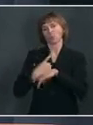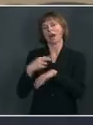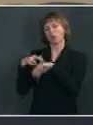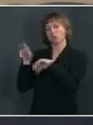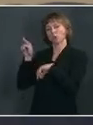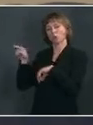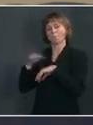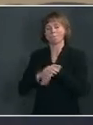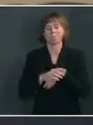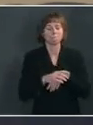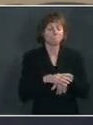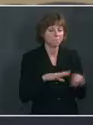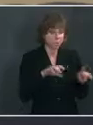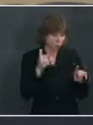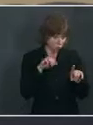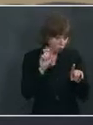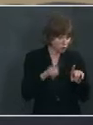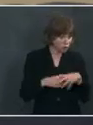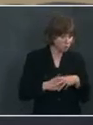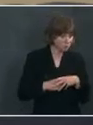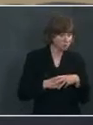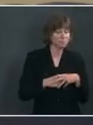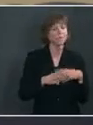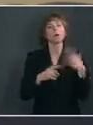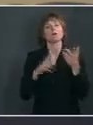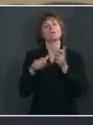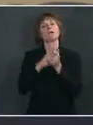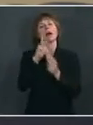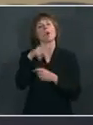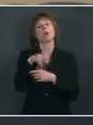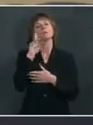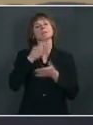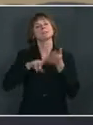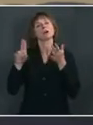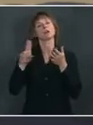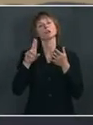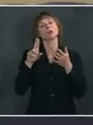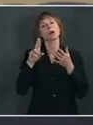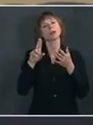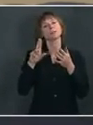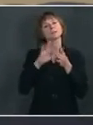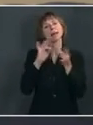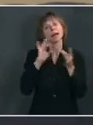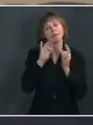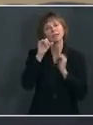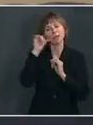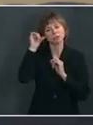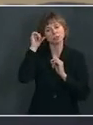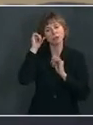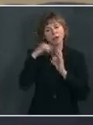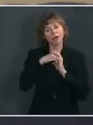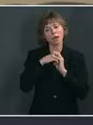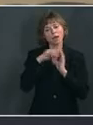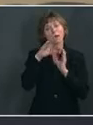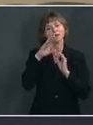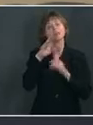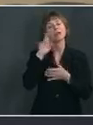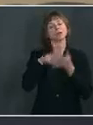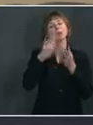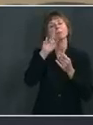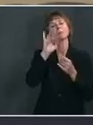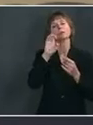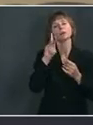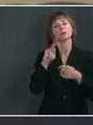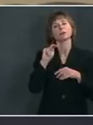Yes. I'm just, again, following up Secretary Blinken's statement yesterday on the review of the sale